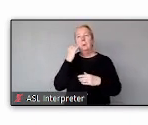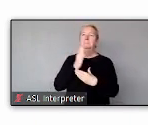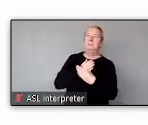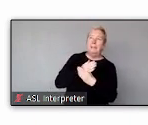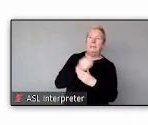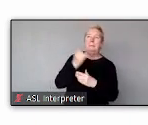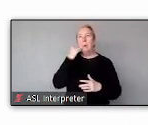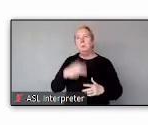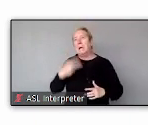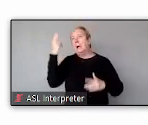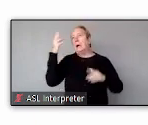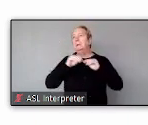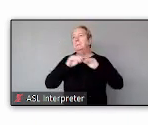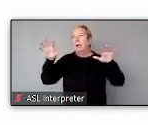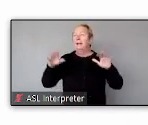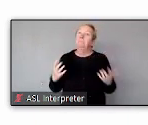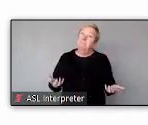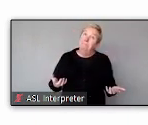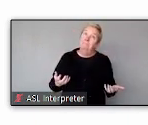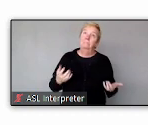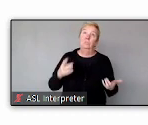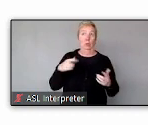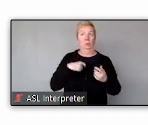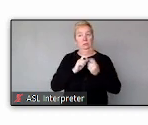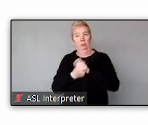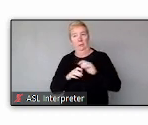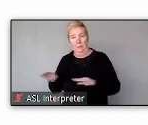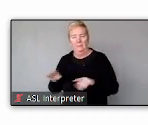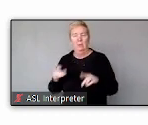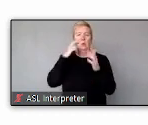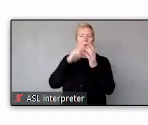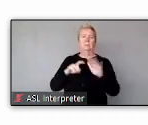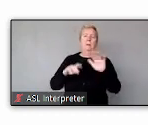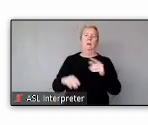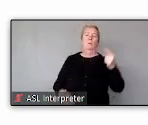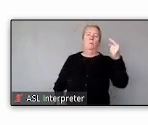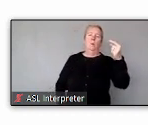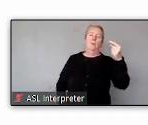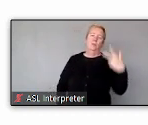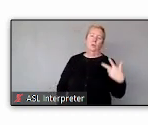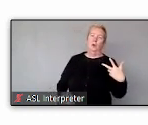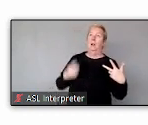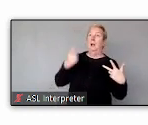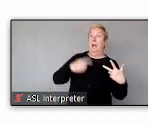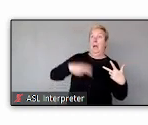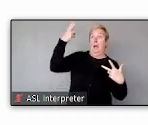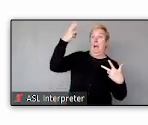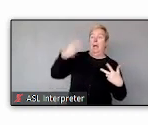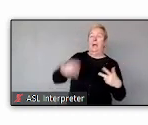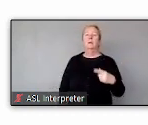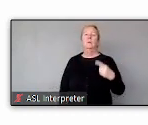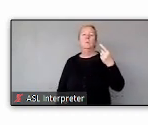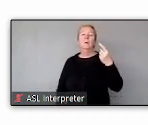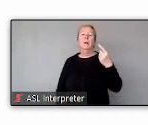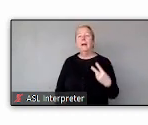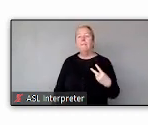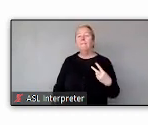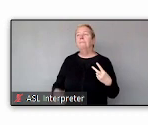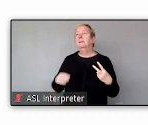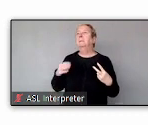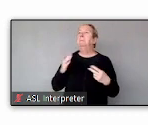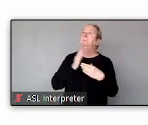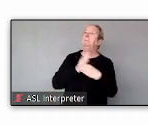can see about 1/3 of our counties are still high, about half medium, and about 1/5 low. I know those